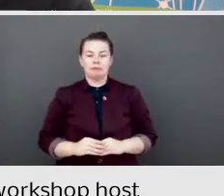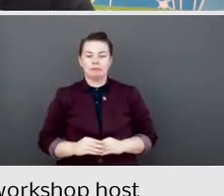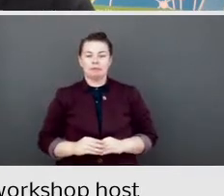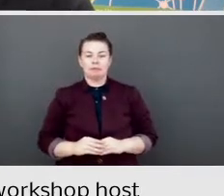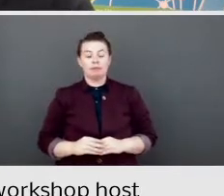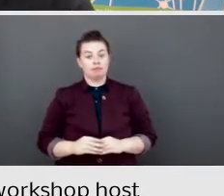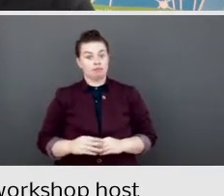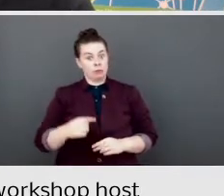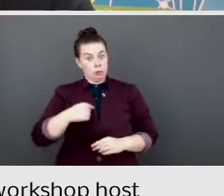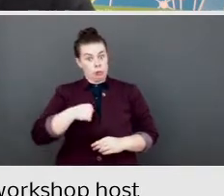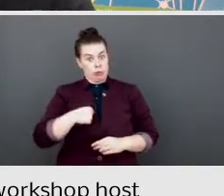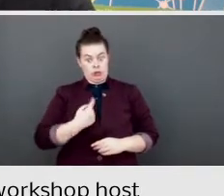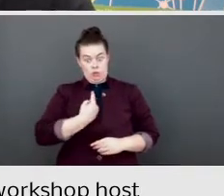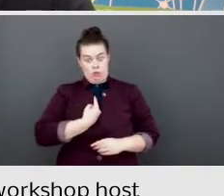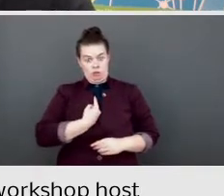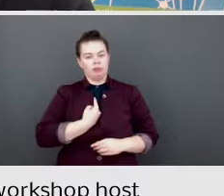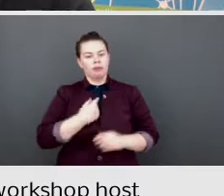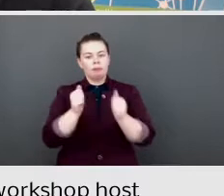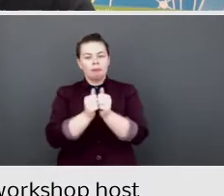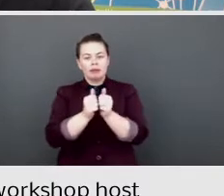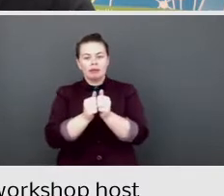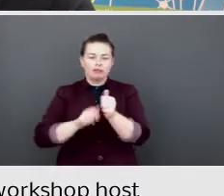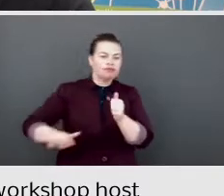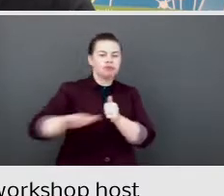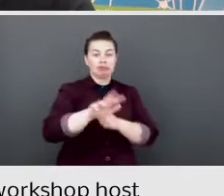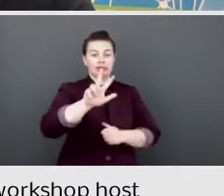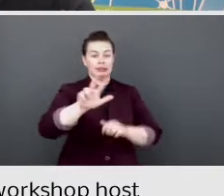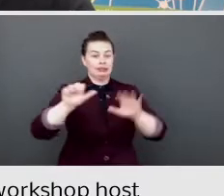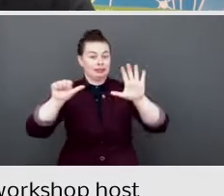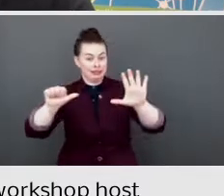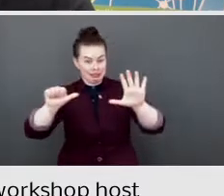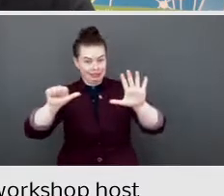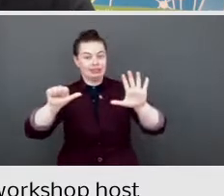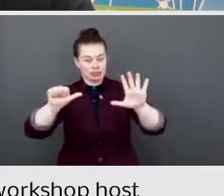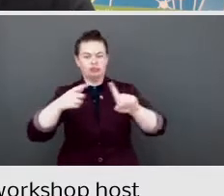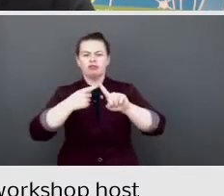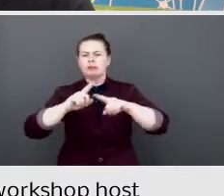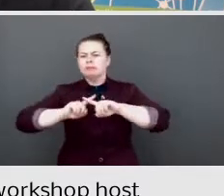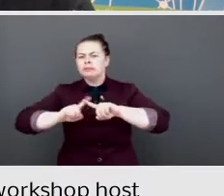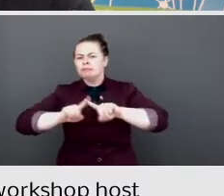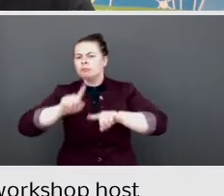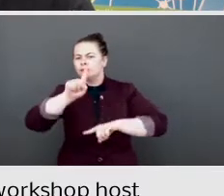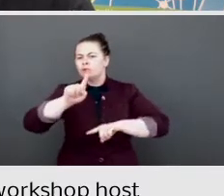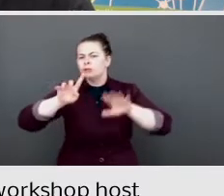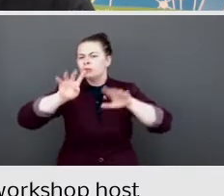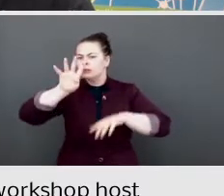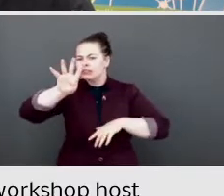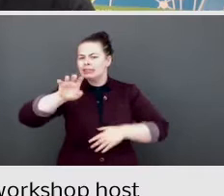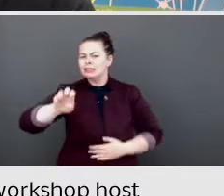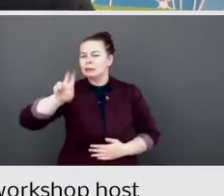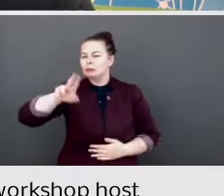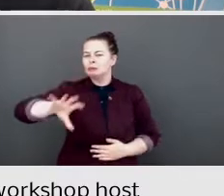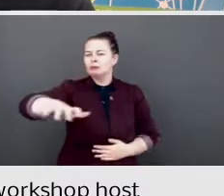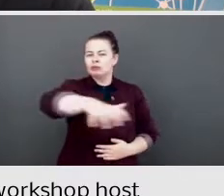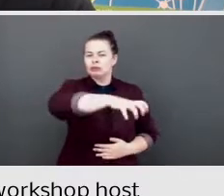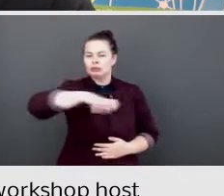Carus Consilium Sachsen. We are one of 36 partners of the SHAPES project that come out of 14 different EU